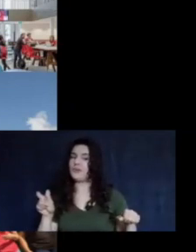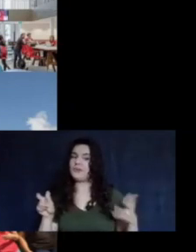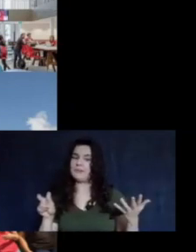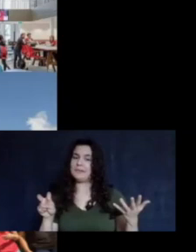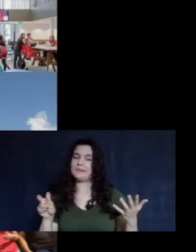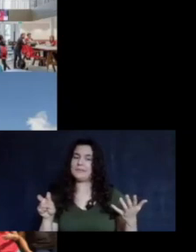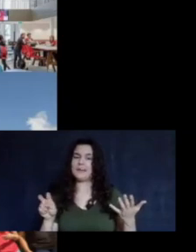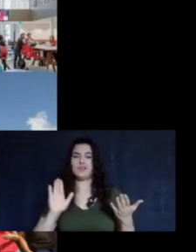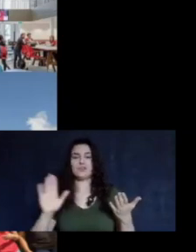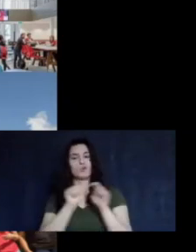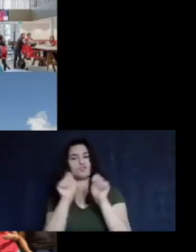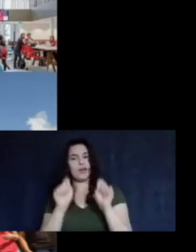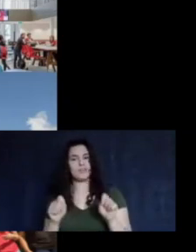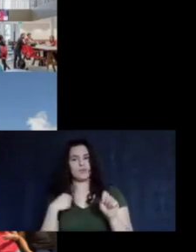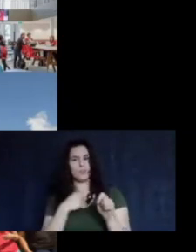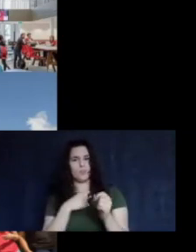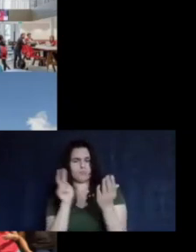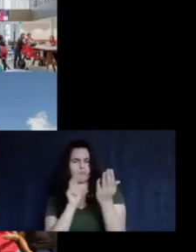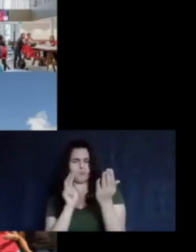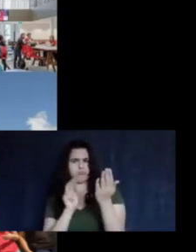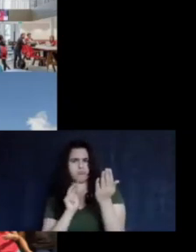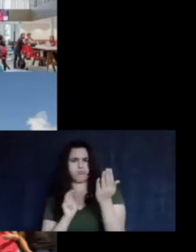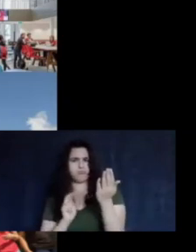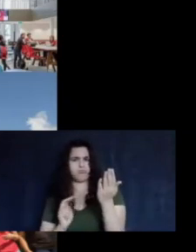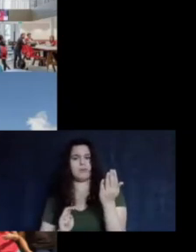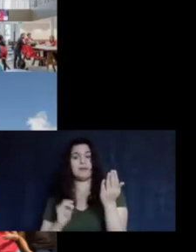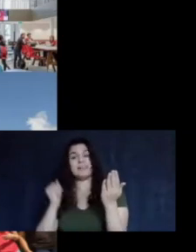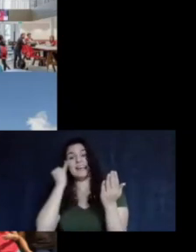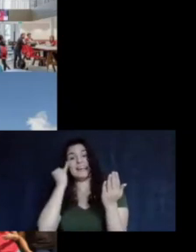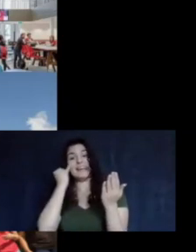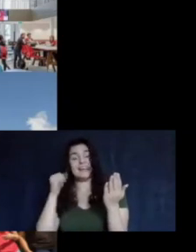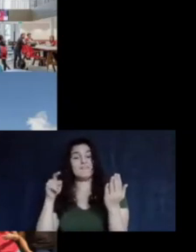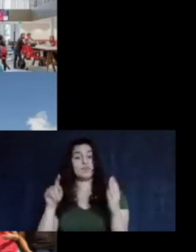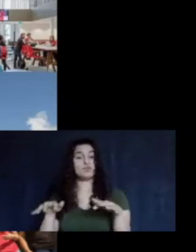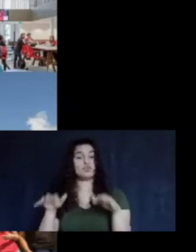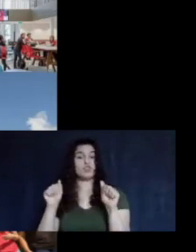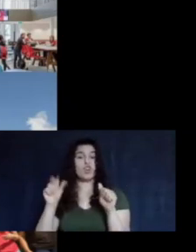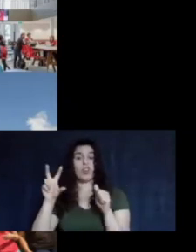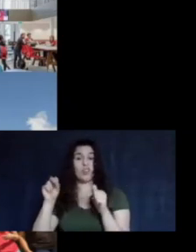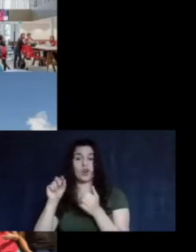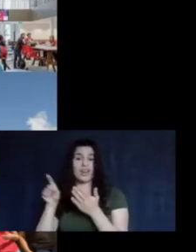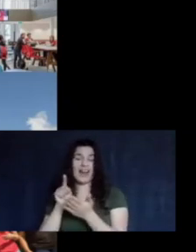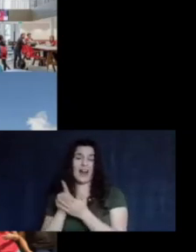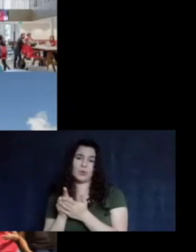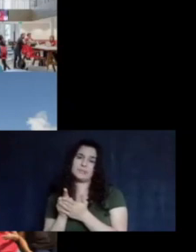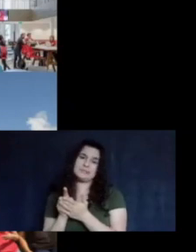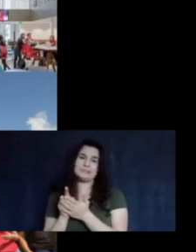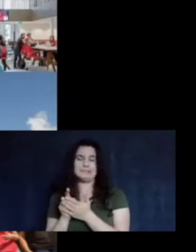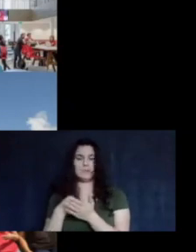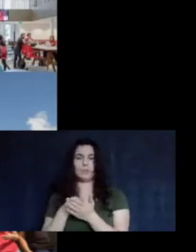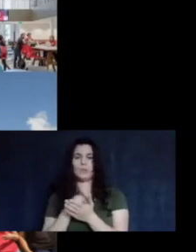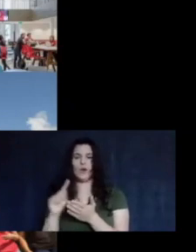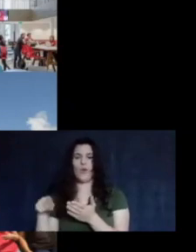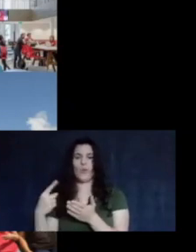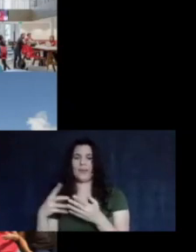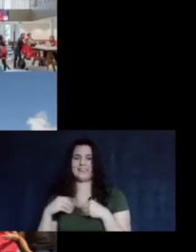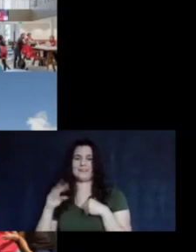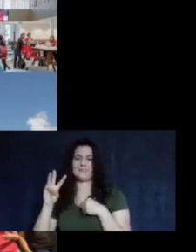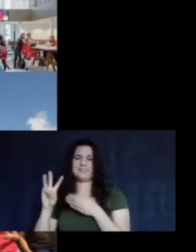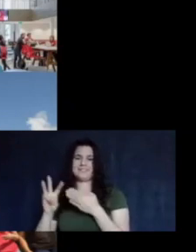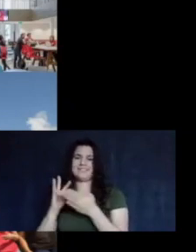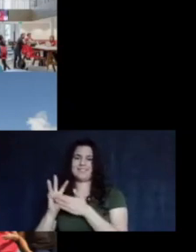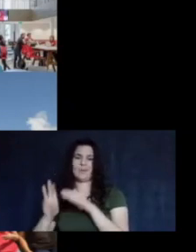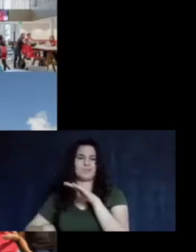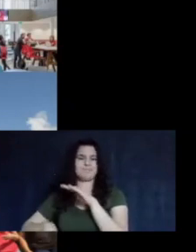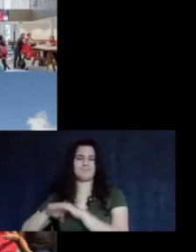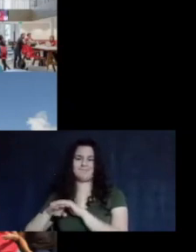look at your transcript, and if you took as many as say 30 hours, there's probably 6 hours in there we could take, but that's all we would take. It's